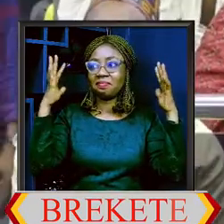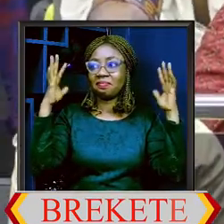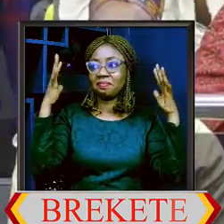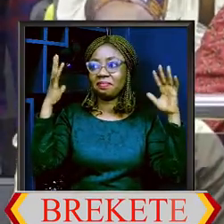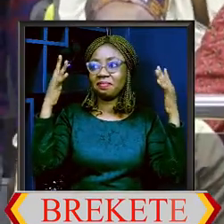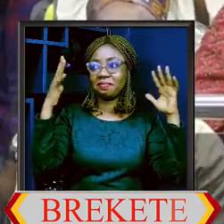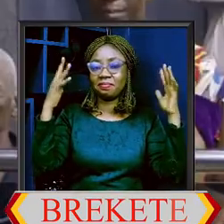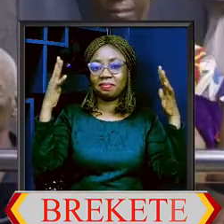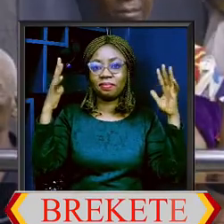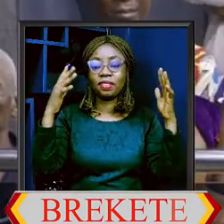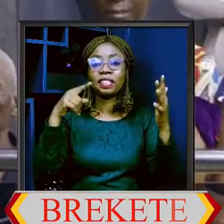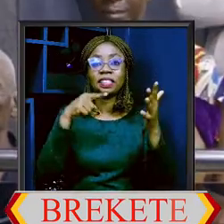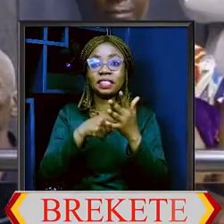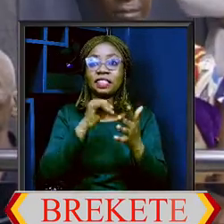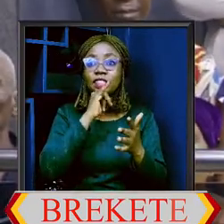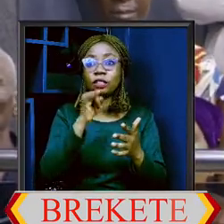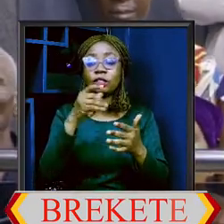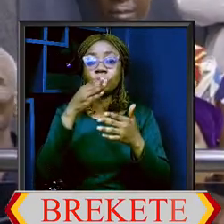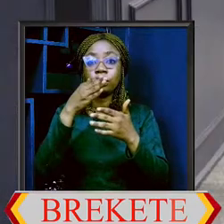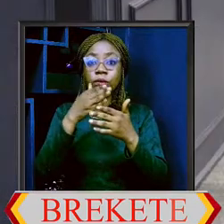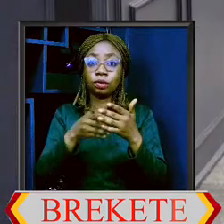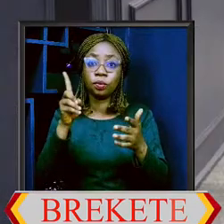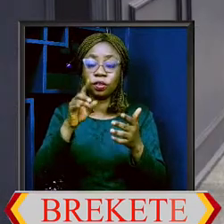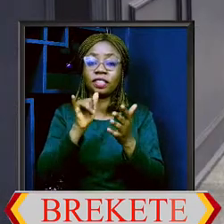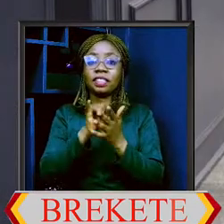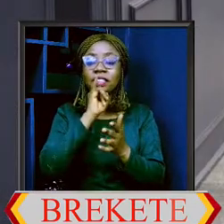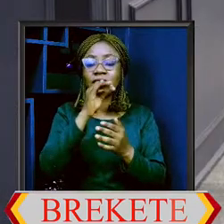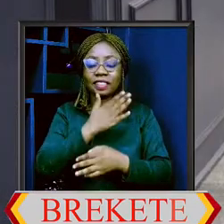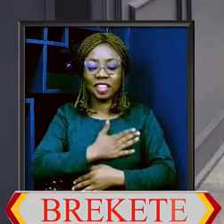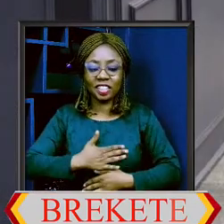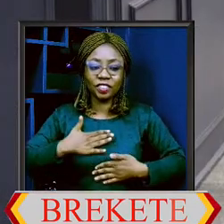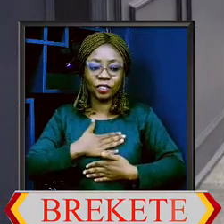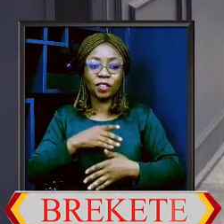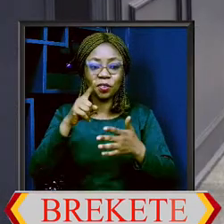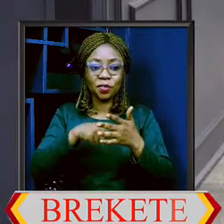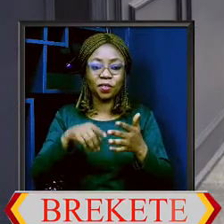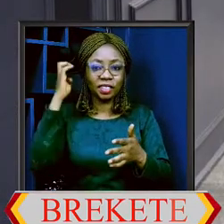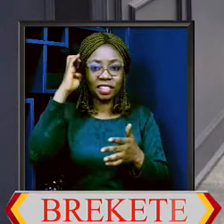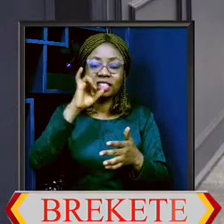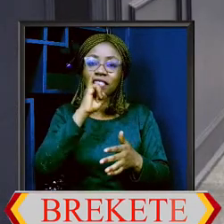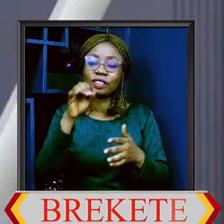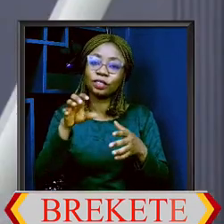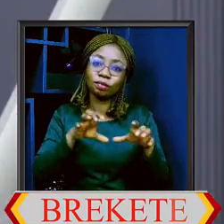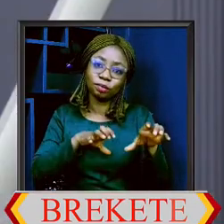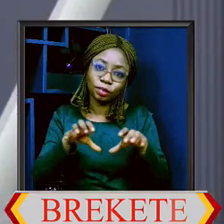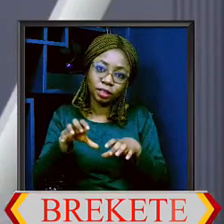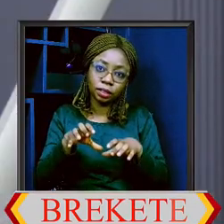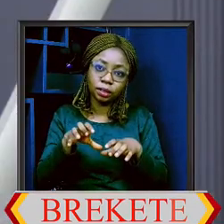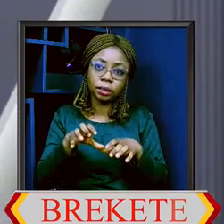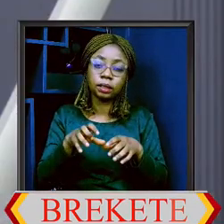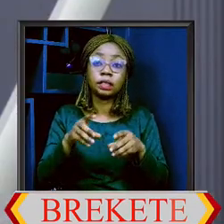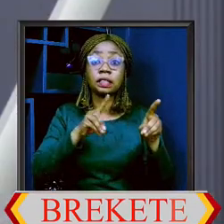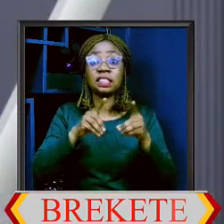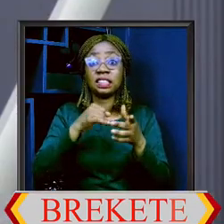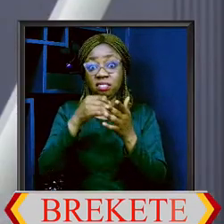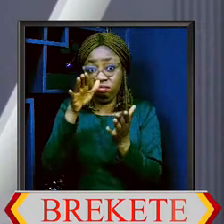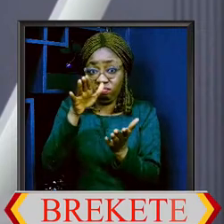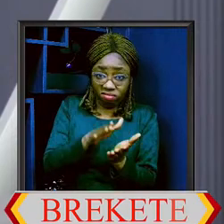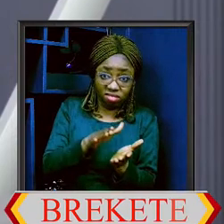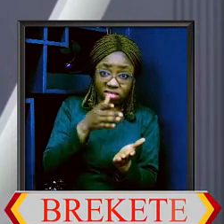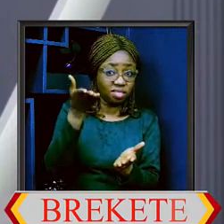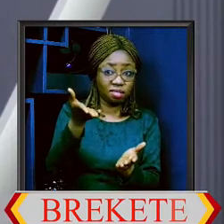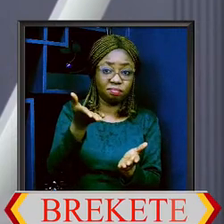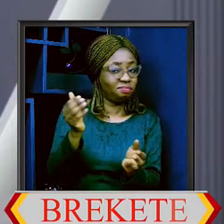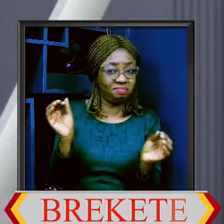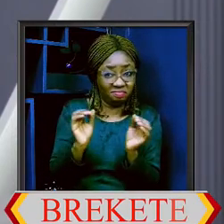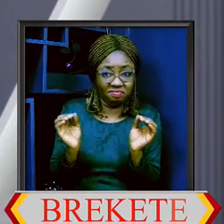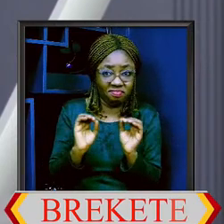them this is someone that is enjoying what he's doing all you reduce some no no